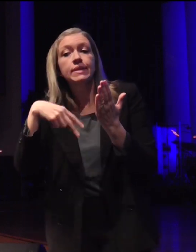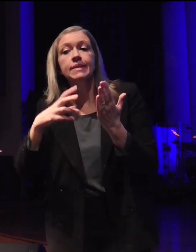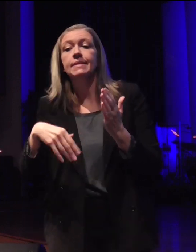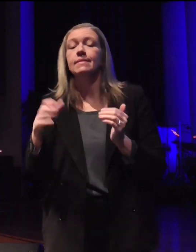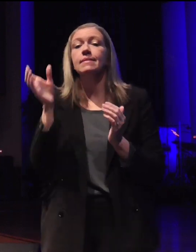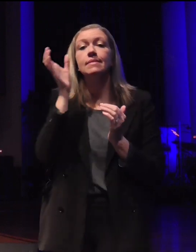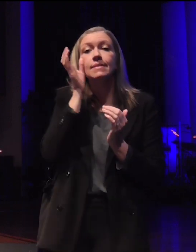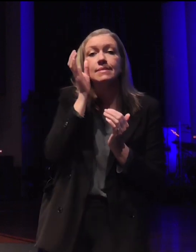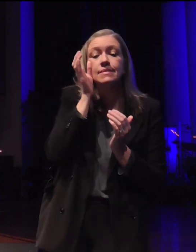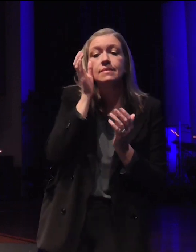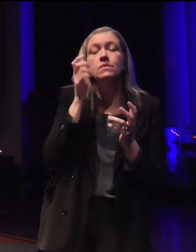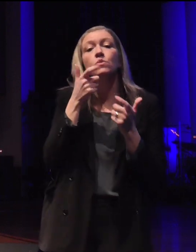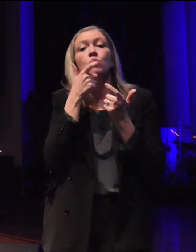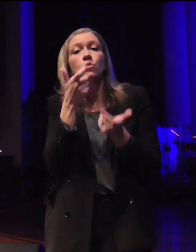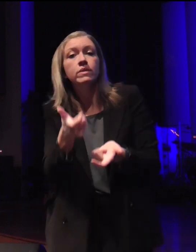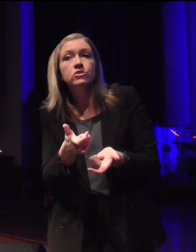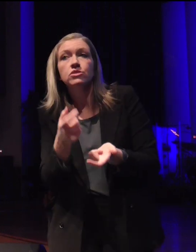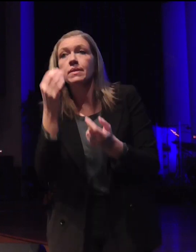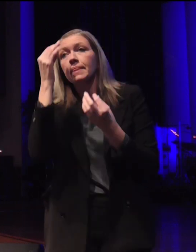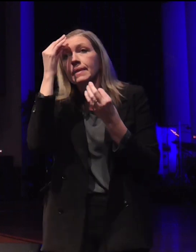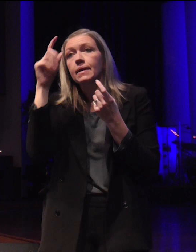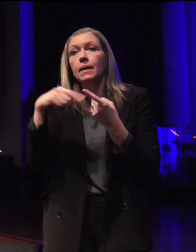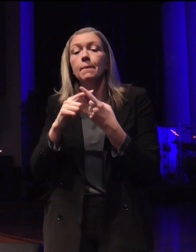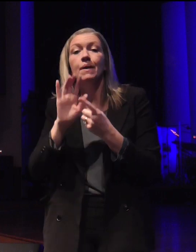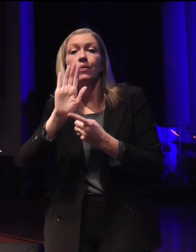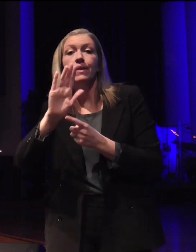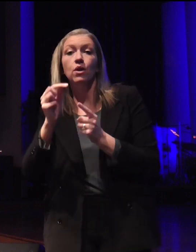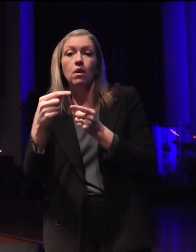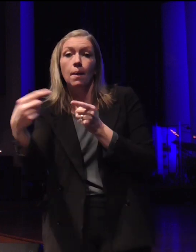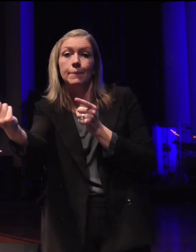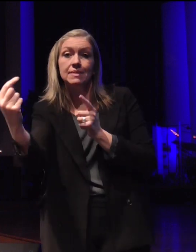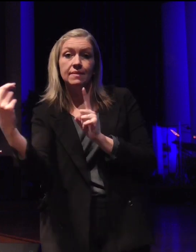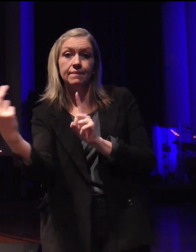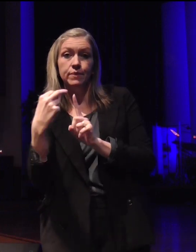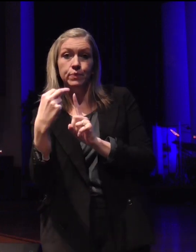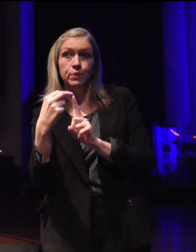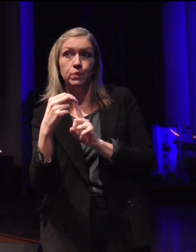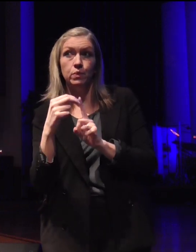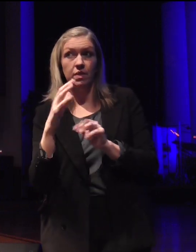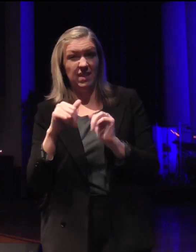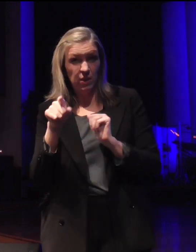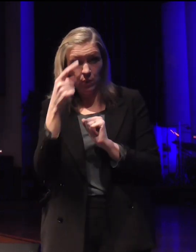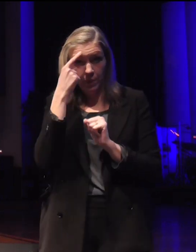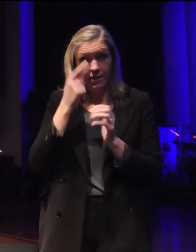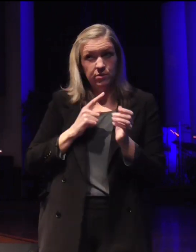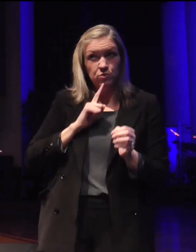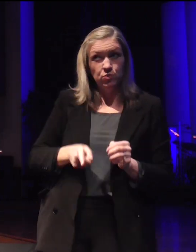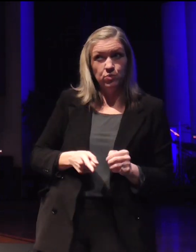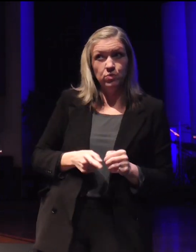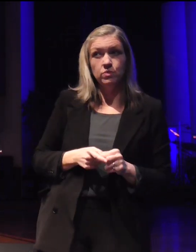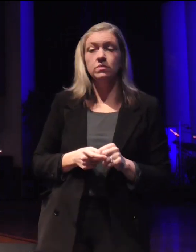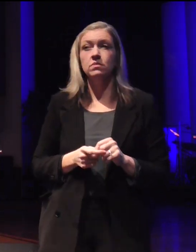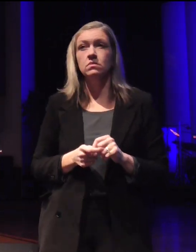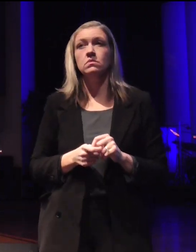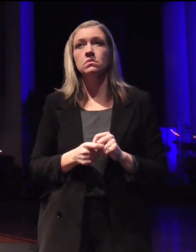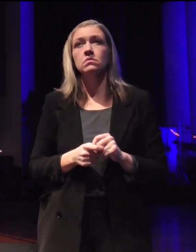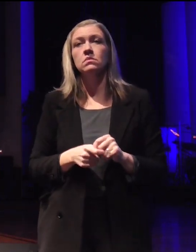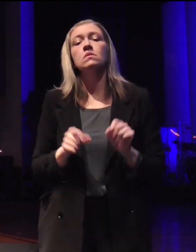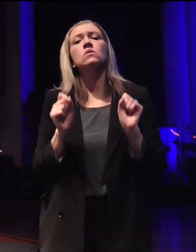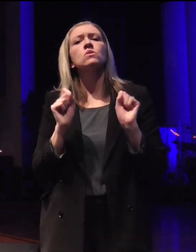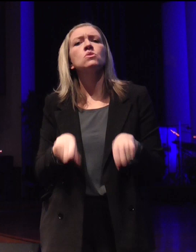to, watching, and thinking about the opposing viewpoint of what you think is true. It may be about